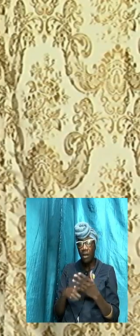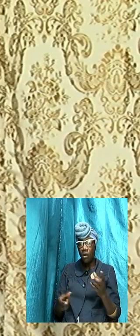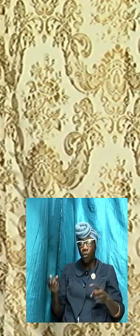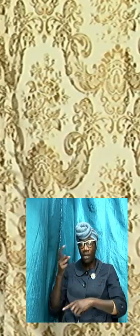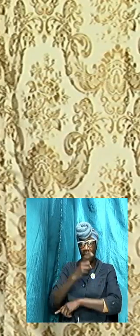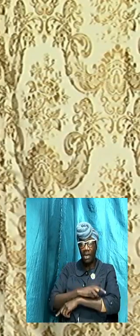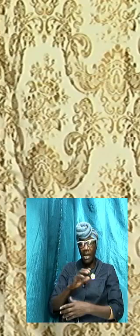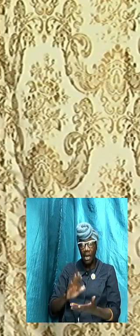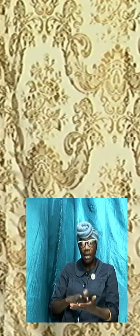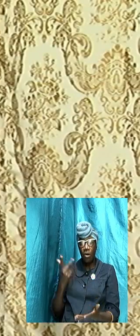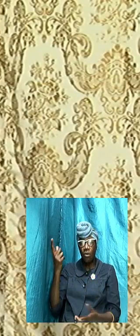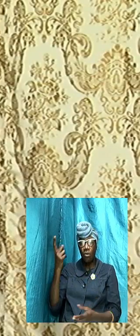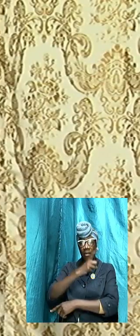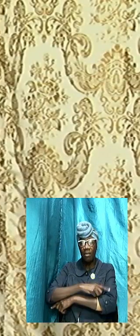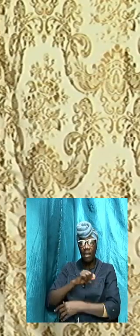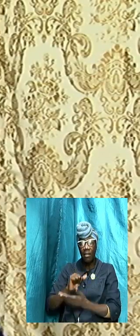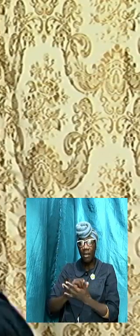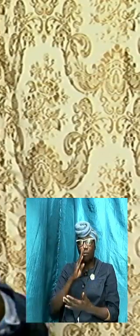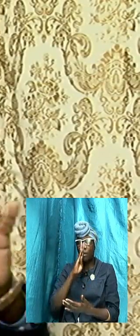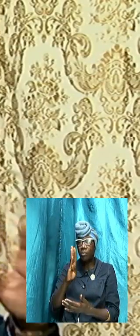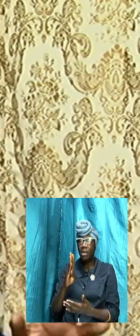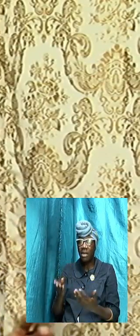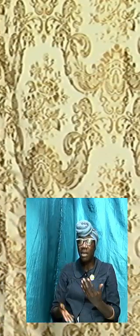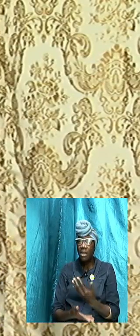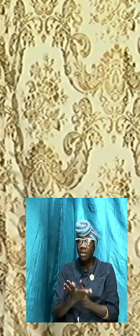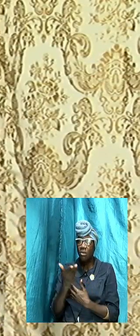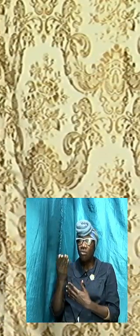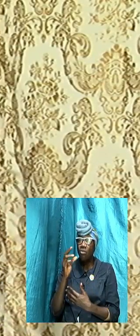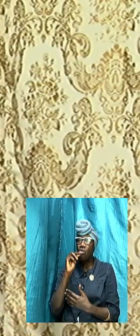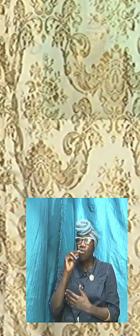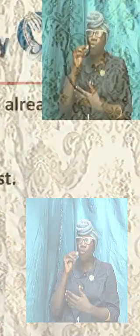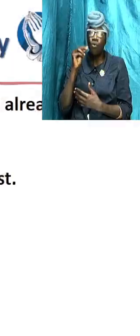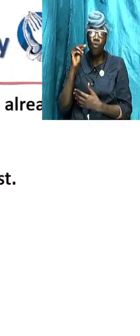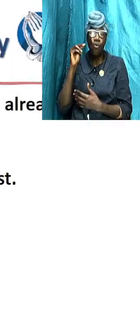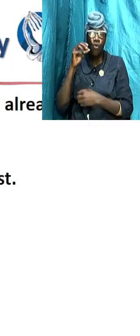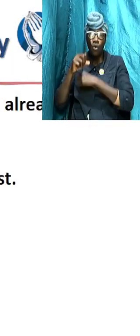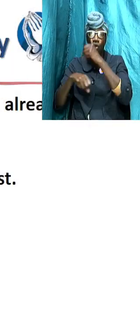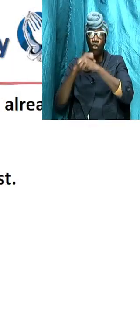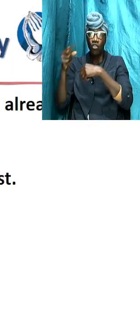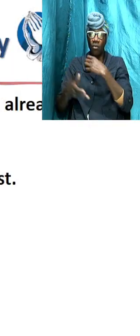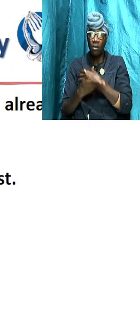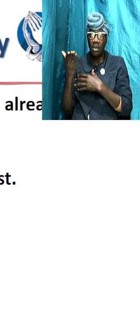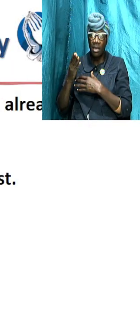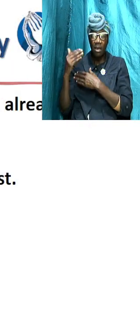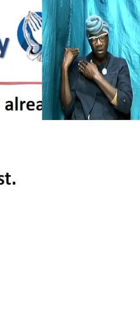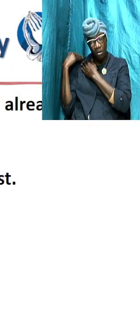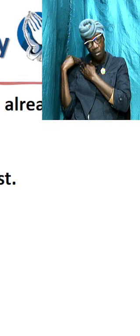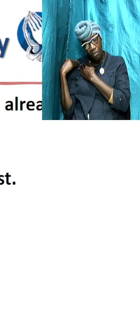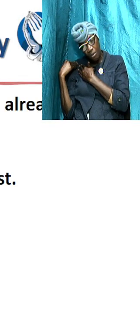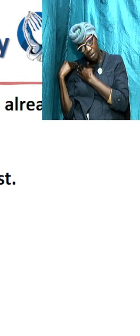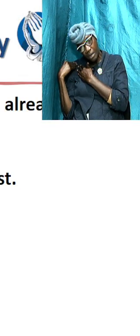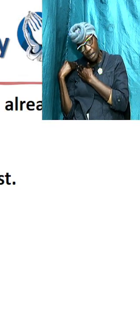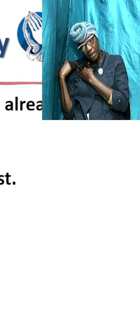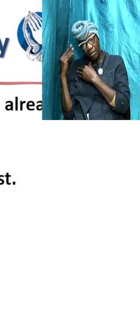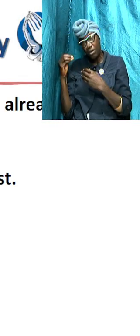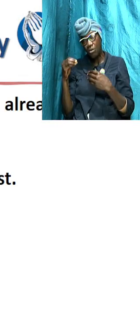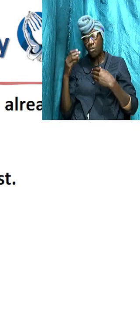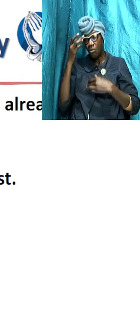day that will be. It says, there'll be no sorrow there. No more burdens to bear. No more